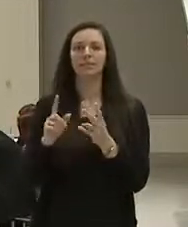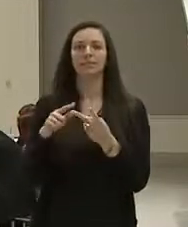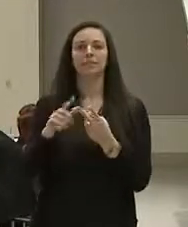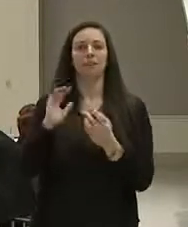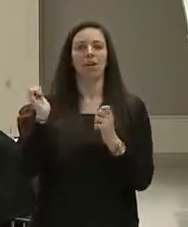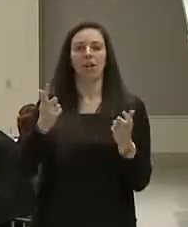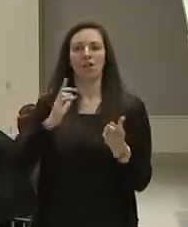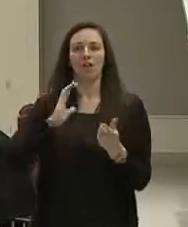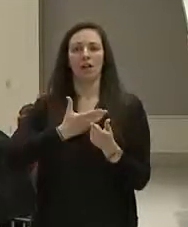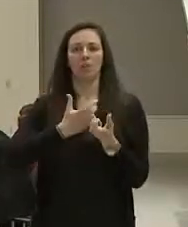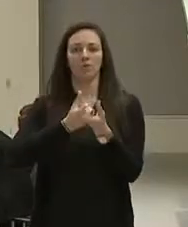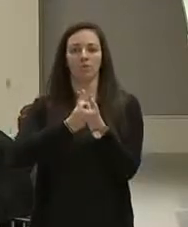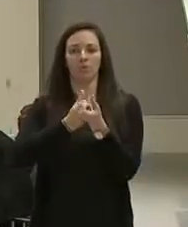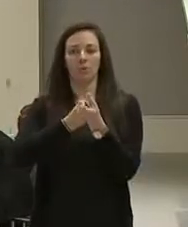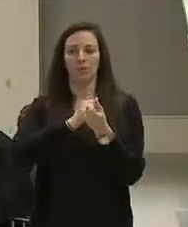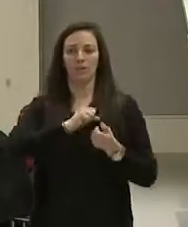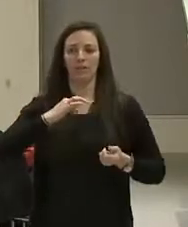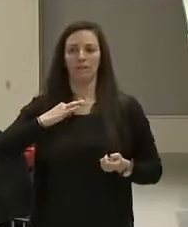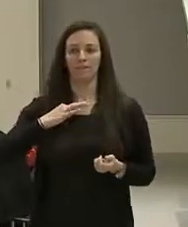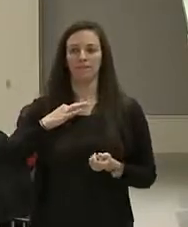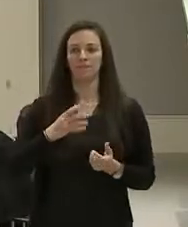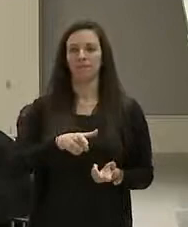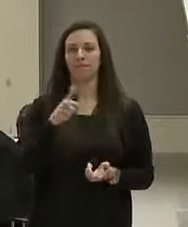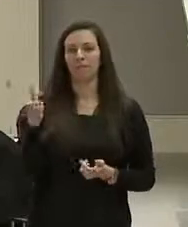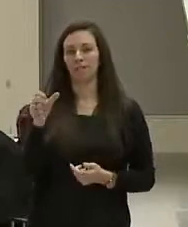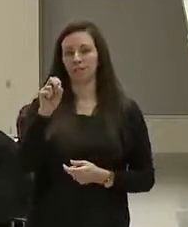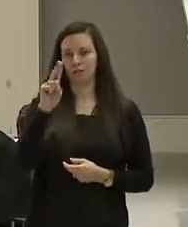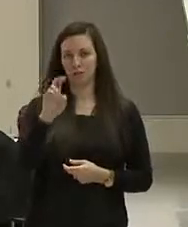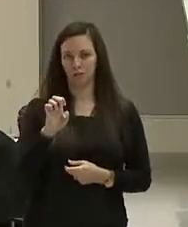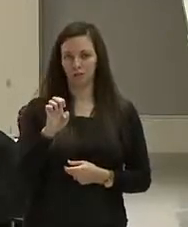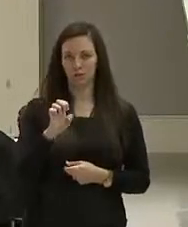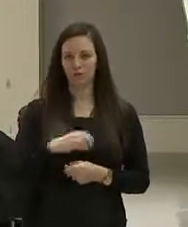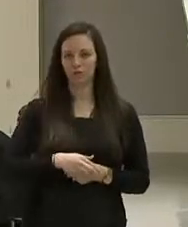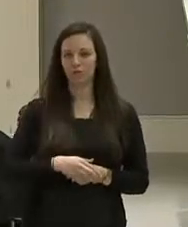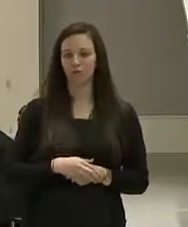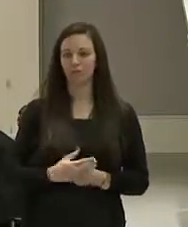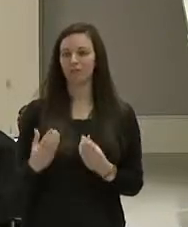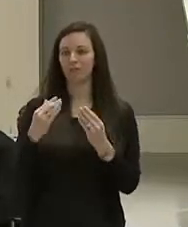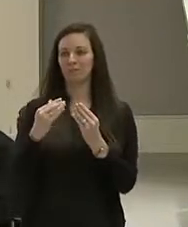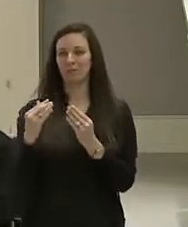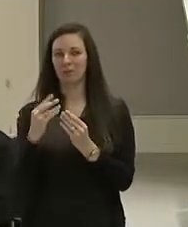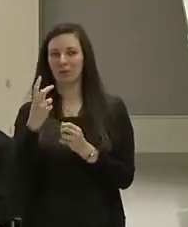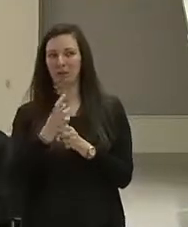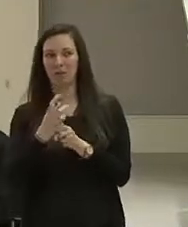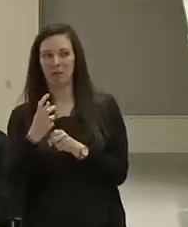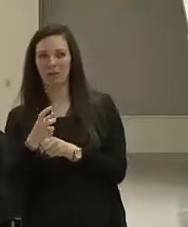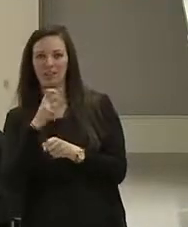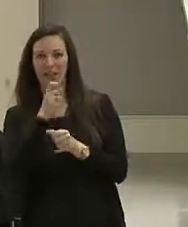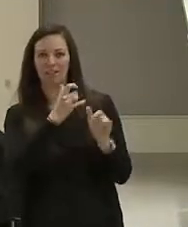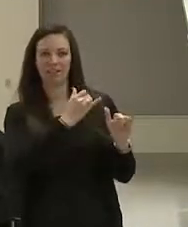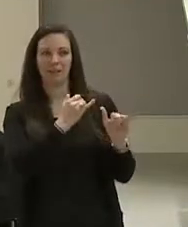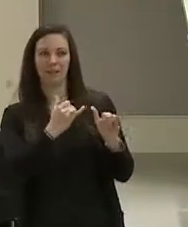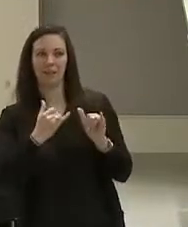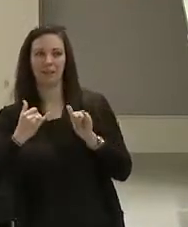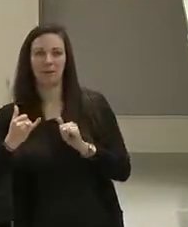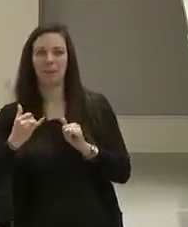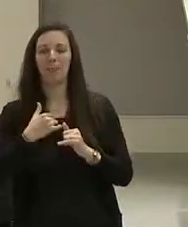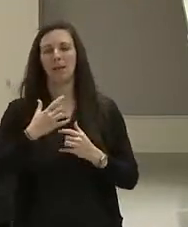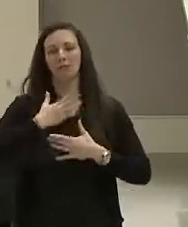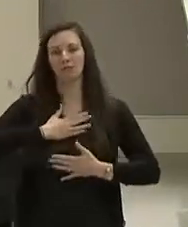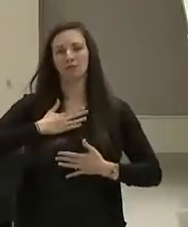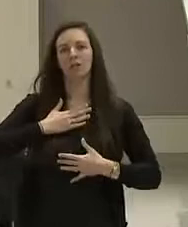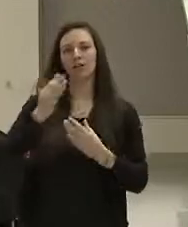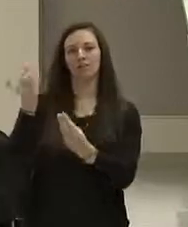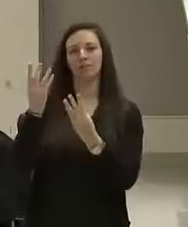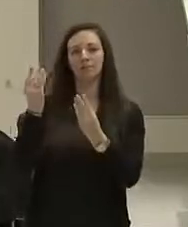support staff. Sue Rohrer? This is getting harder as we go down the line, not to be redundant. I just appreciate the input we've